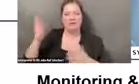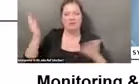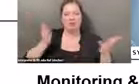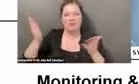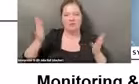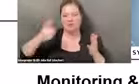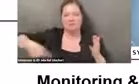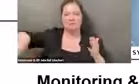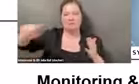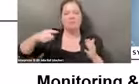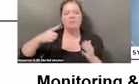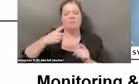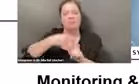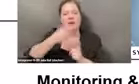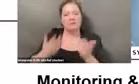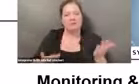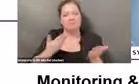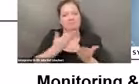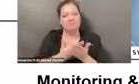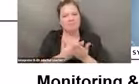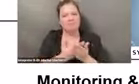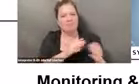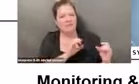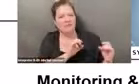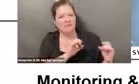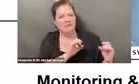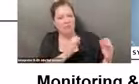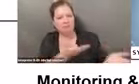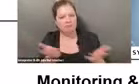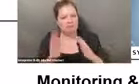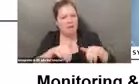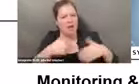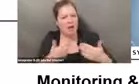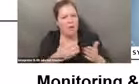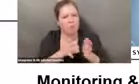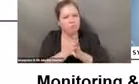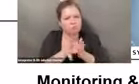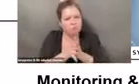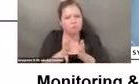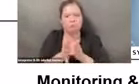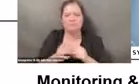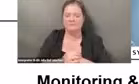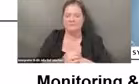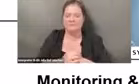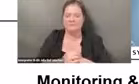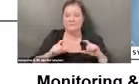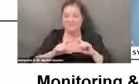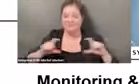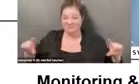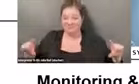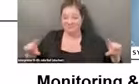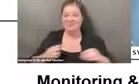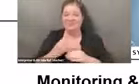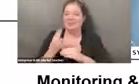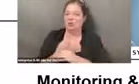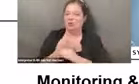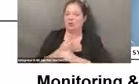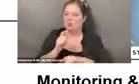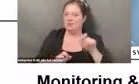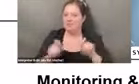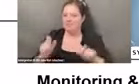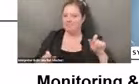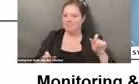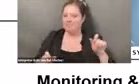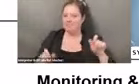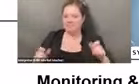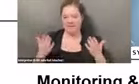feedback mechanism. And the users, which hopefully do not encounter so many accessibility problems on the websites